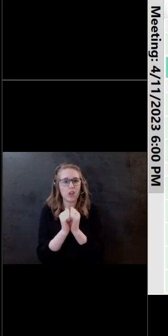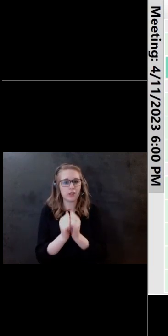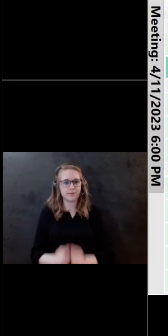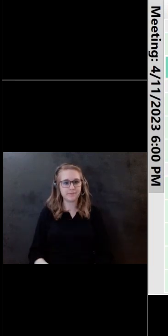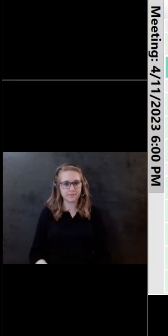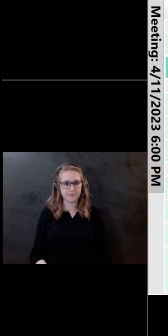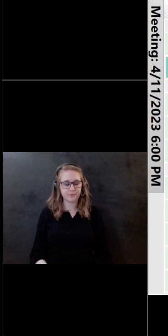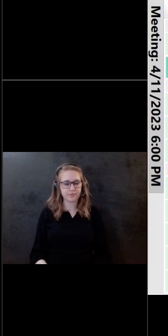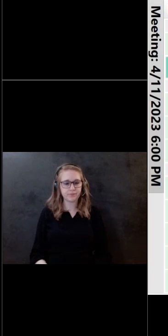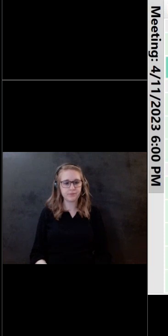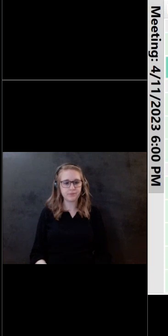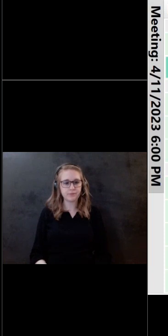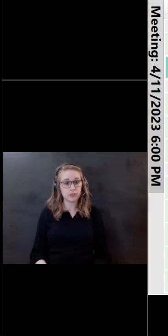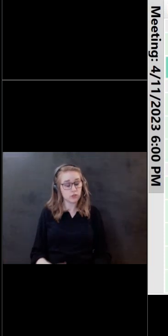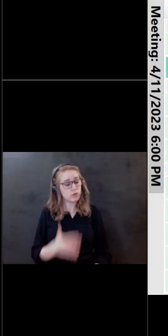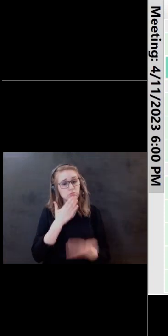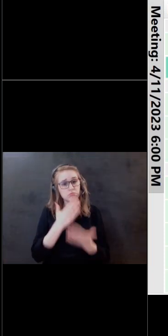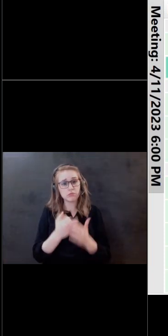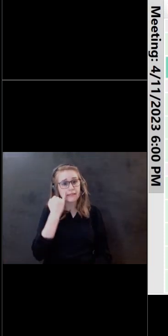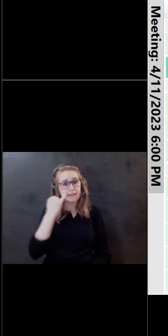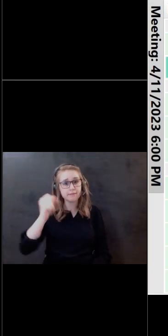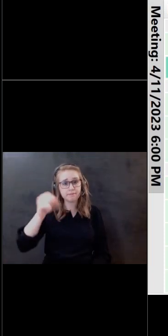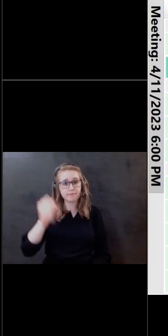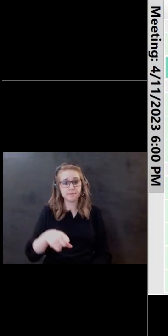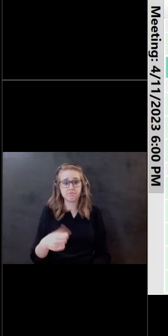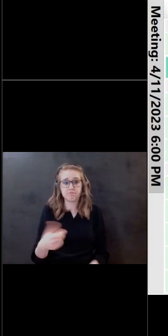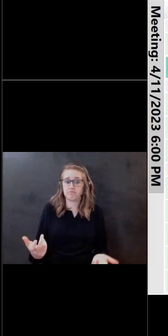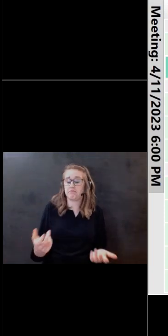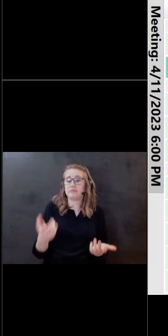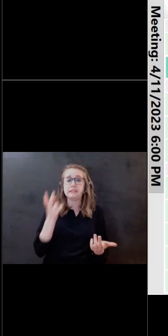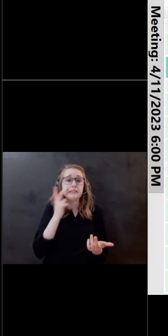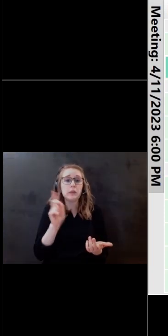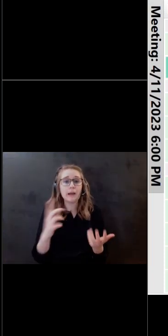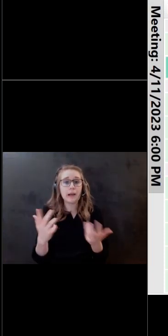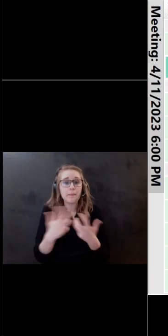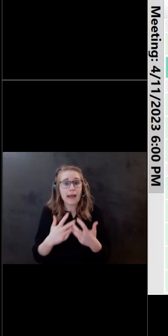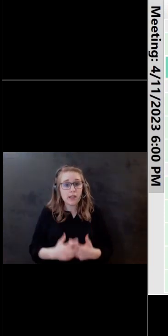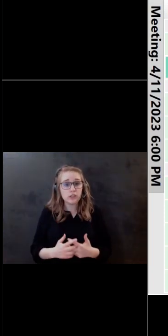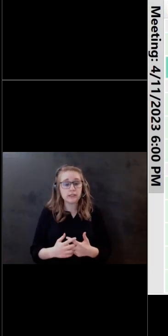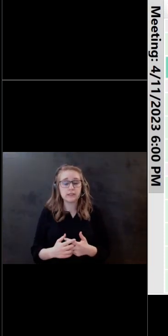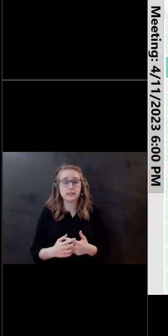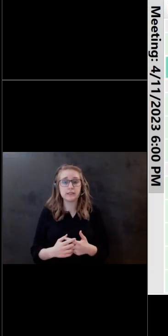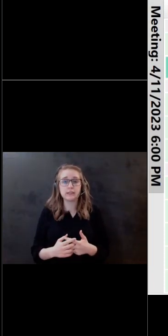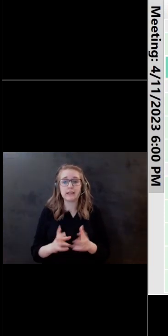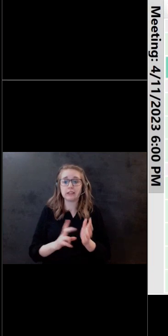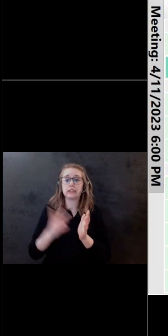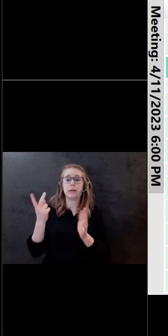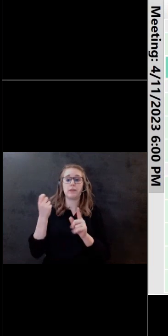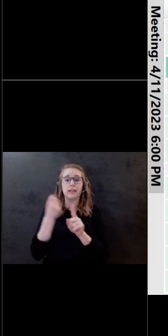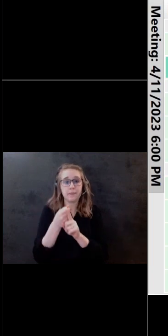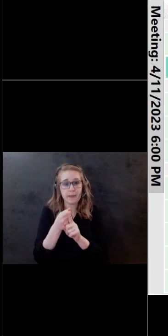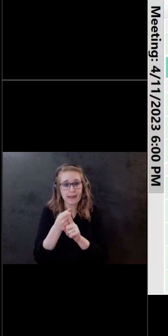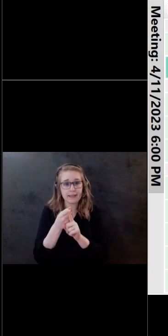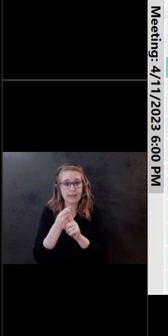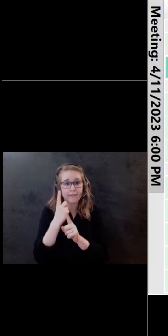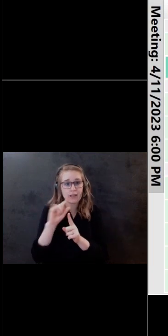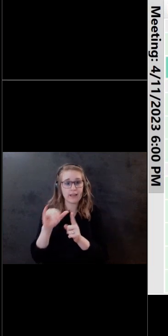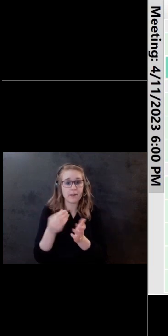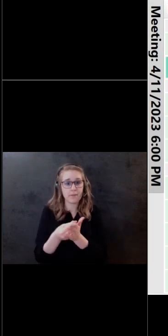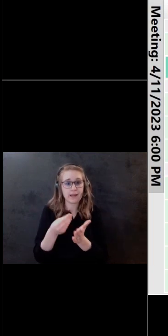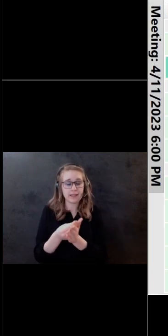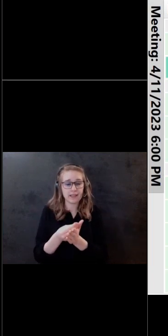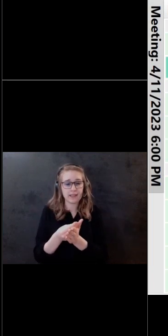So I think it's a good idea to, you know, let's see where it matches up and let's double our impact of the money